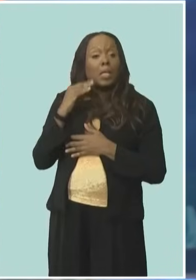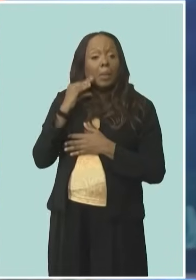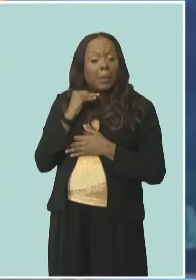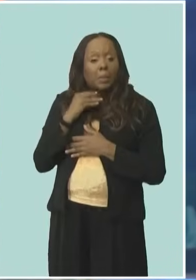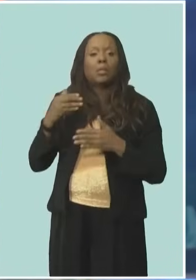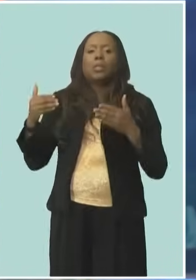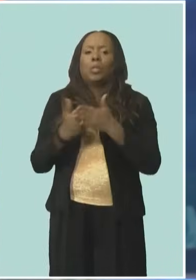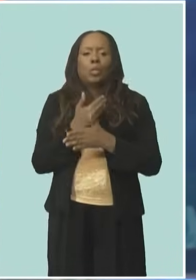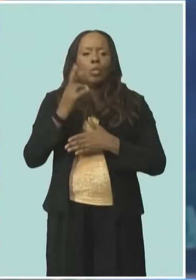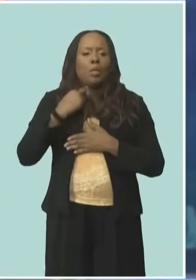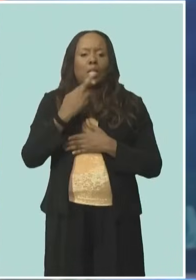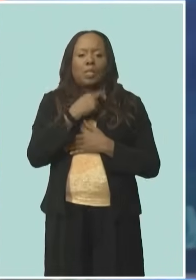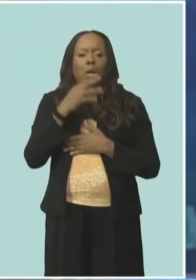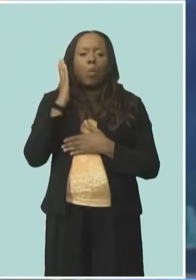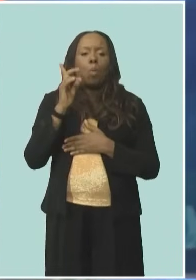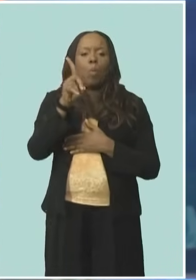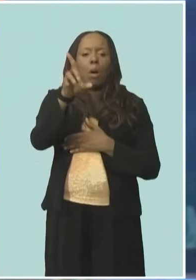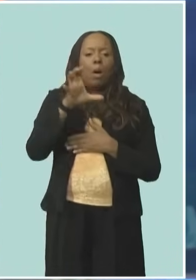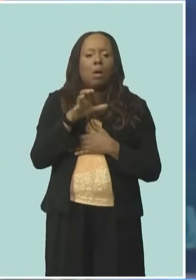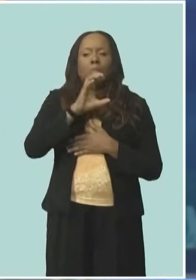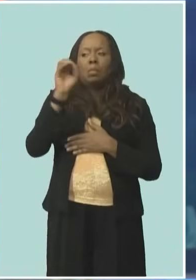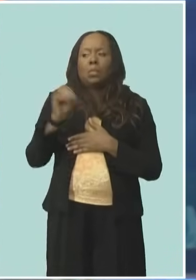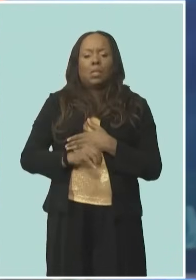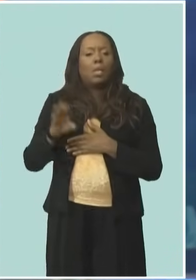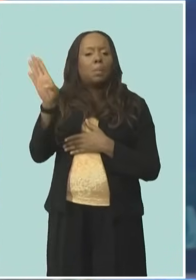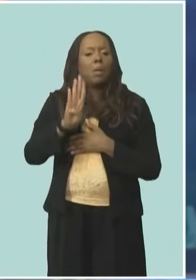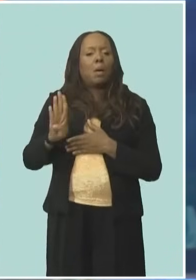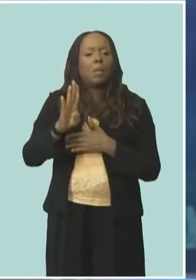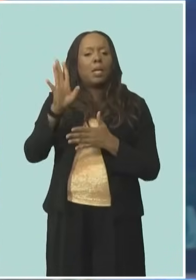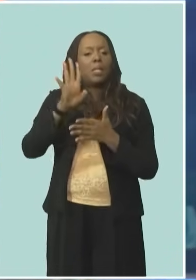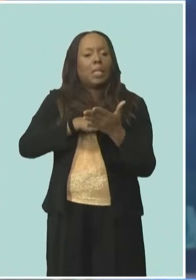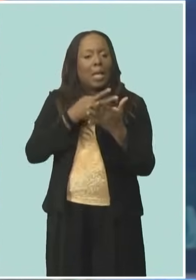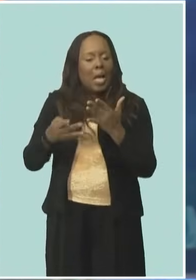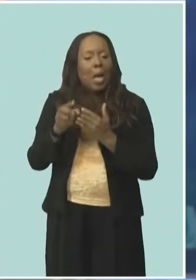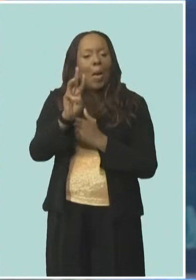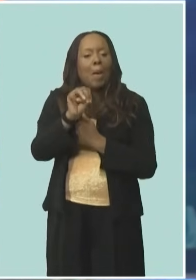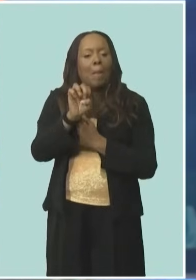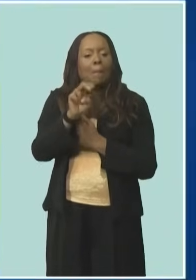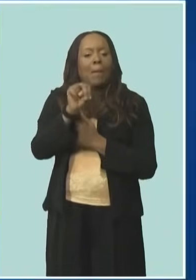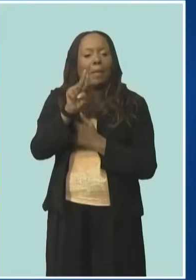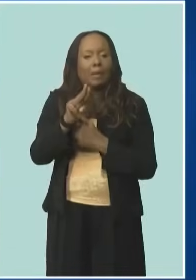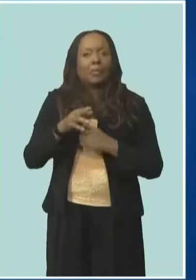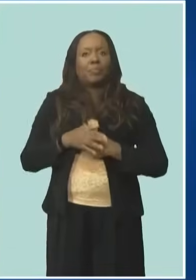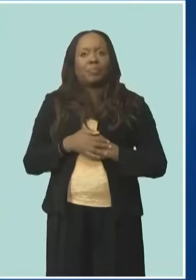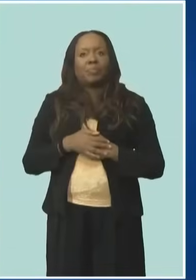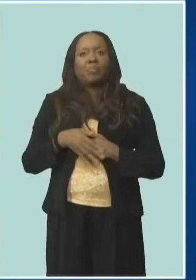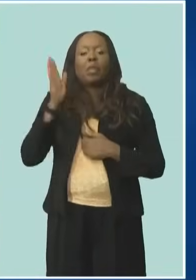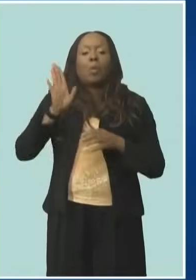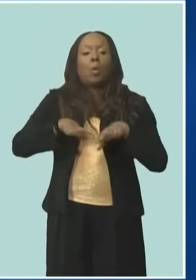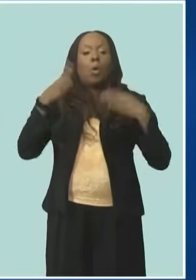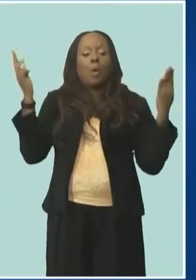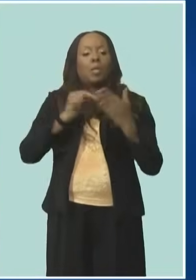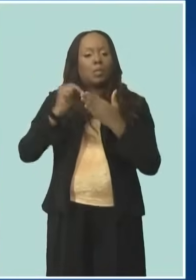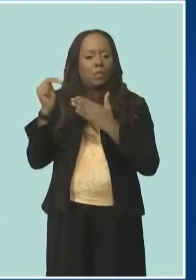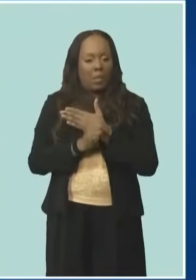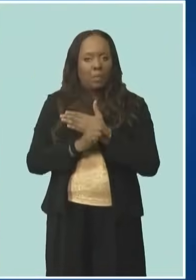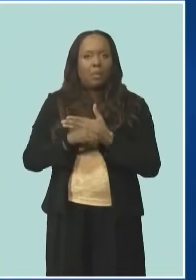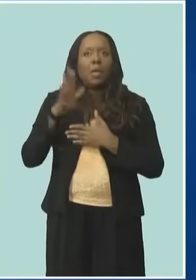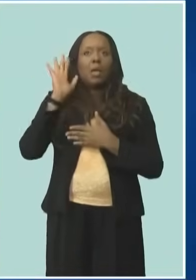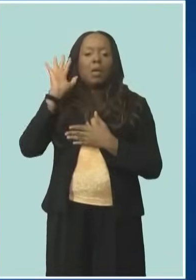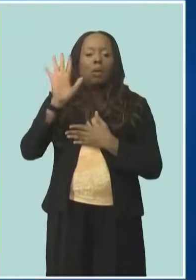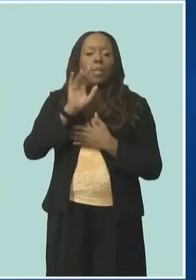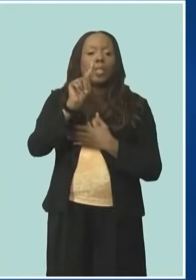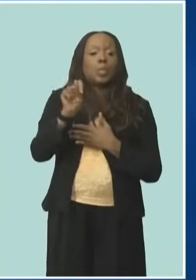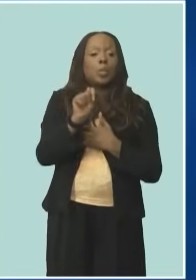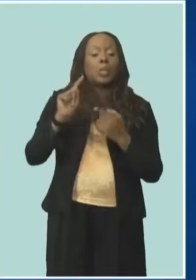restaurant will be 100% Barbadian menu initiative. Official opening is in November, and that's going to be a Tuesday